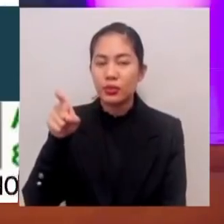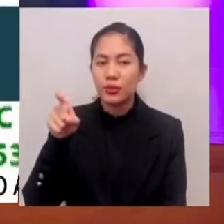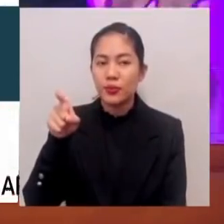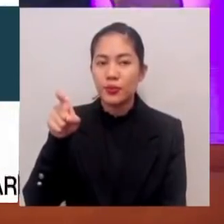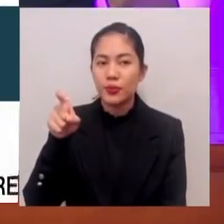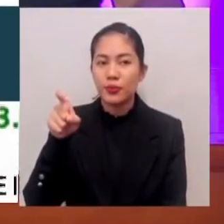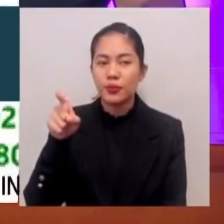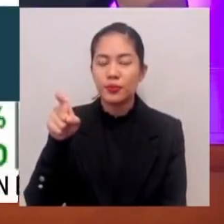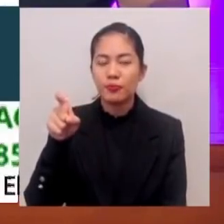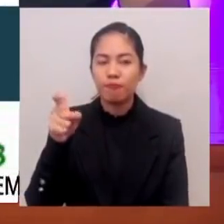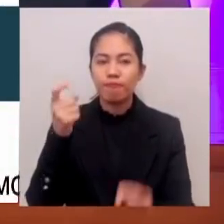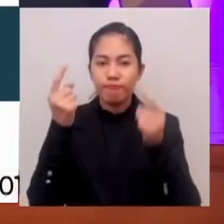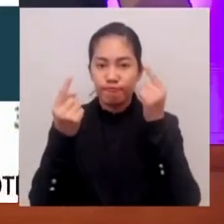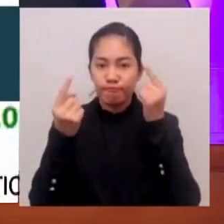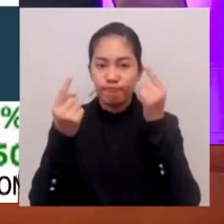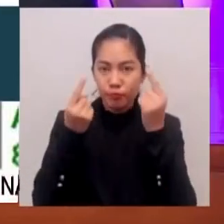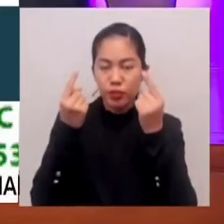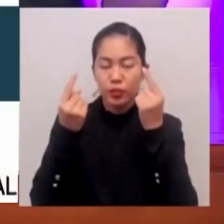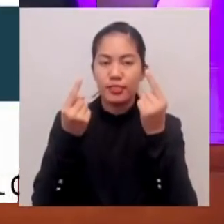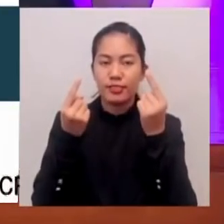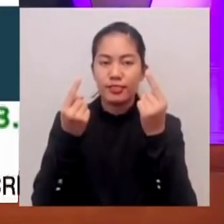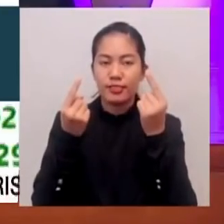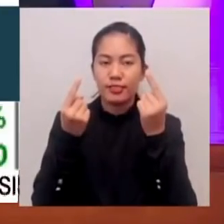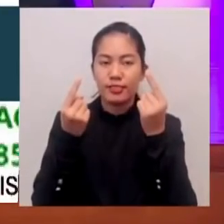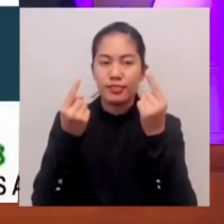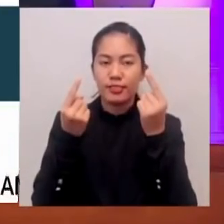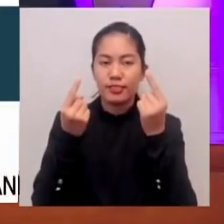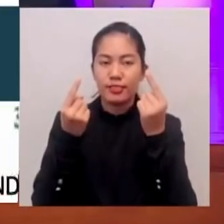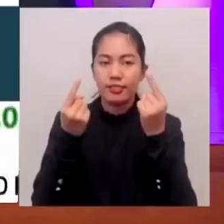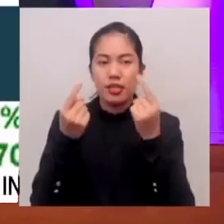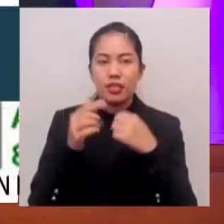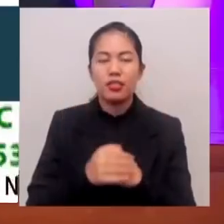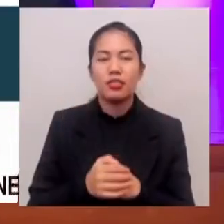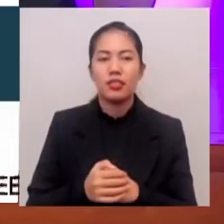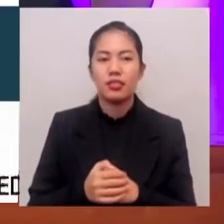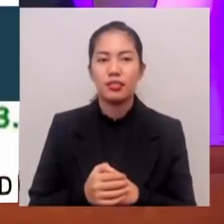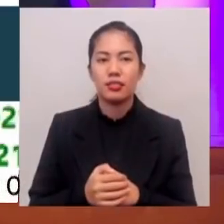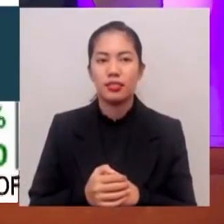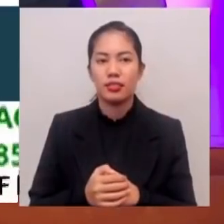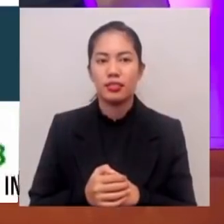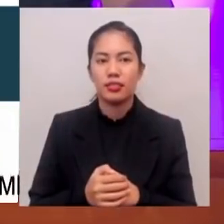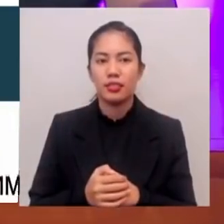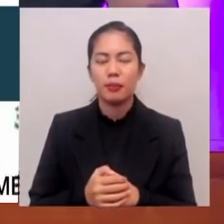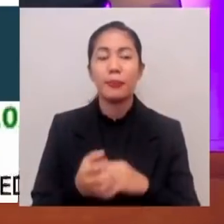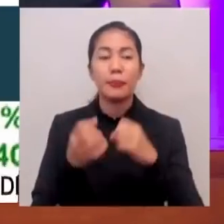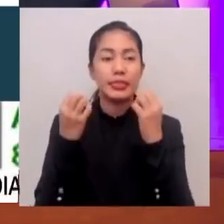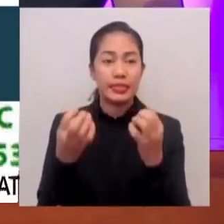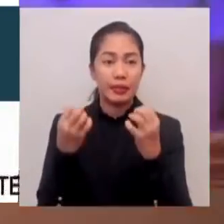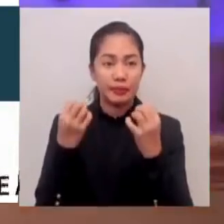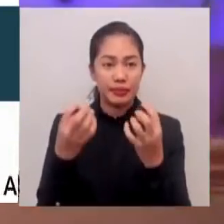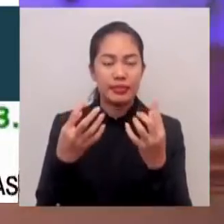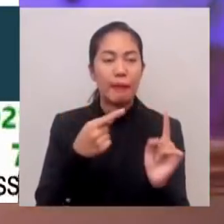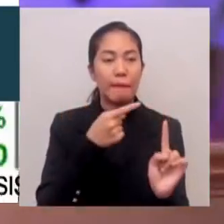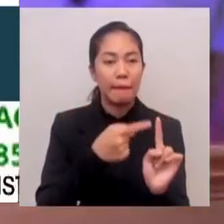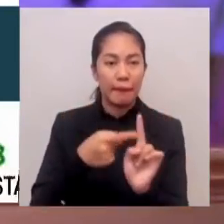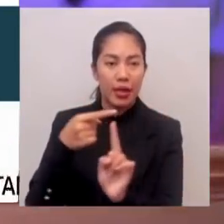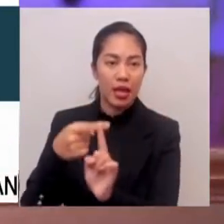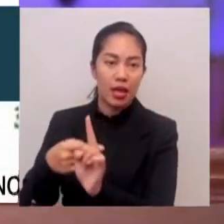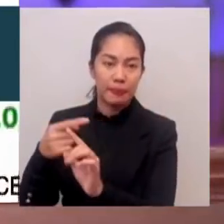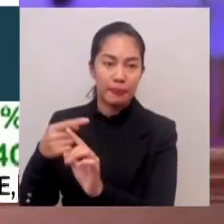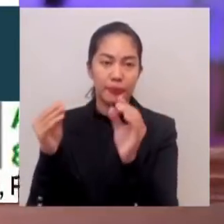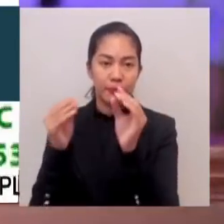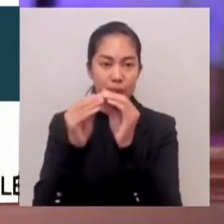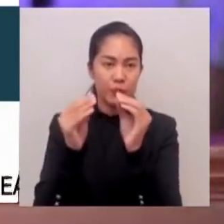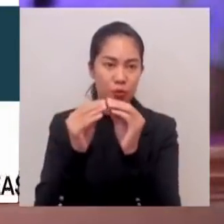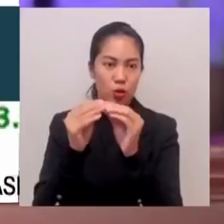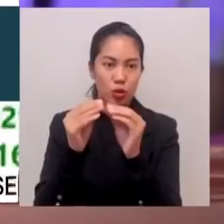Again, we have to consider significantly that we have this several months more, no, paying out to the May